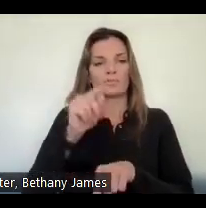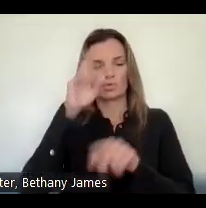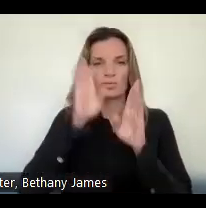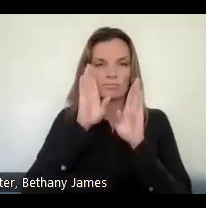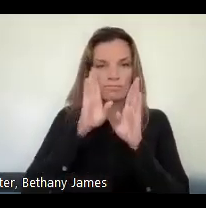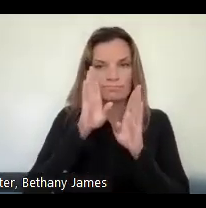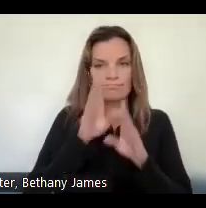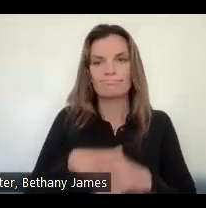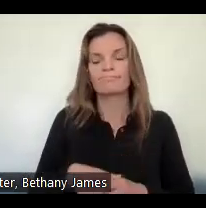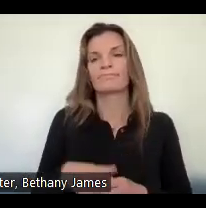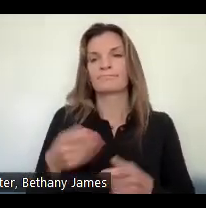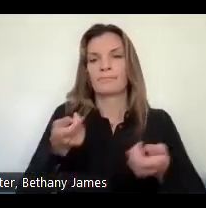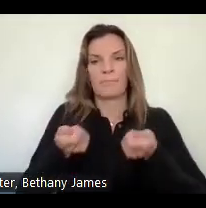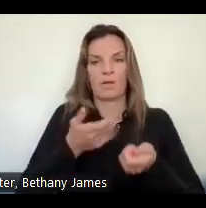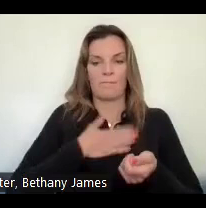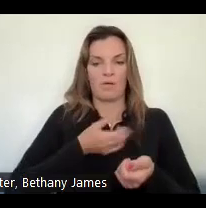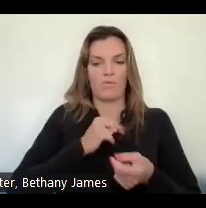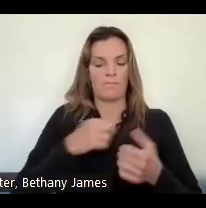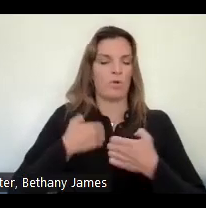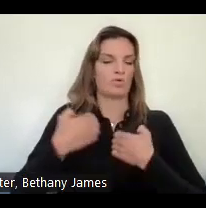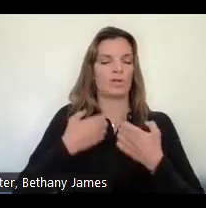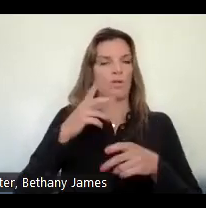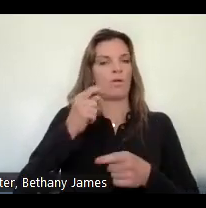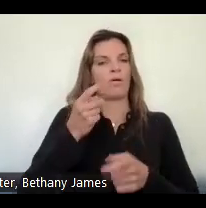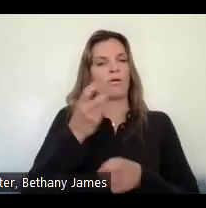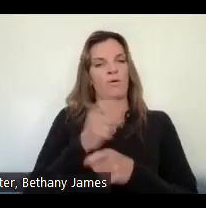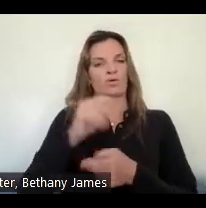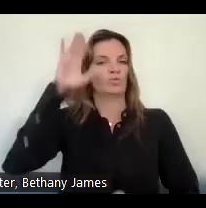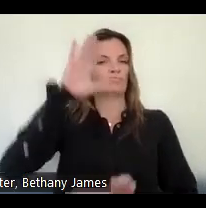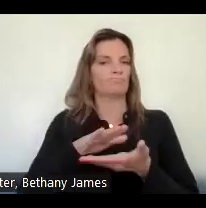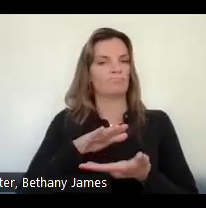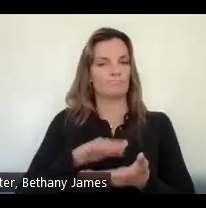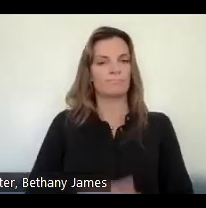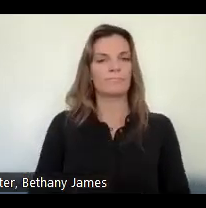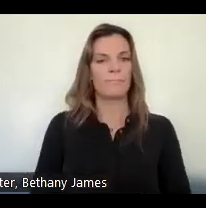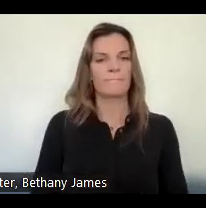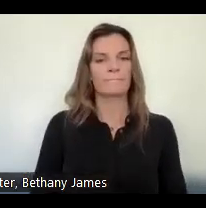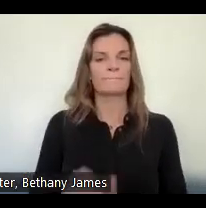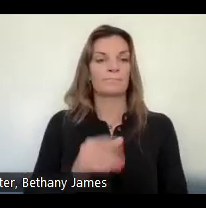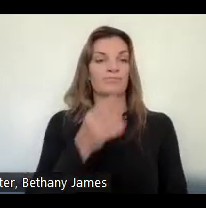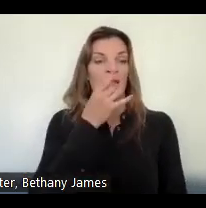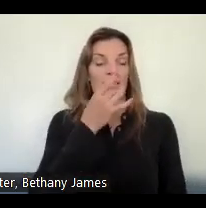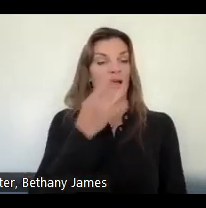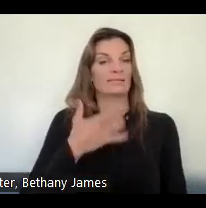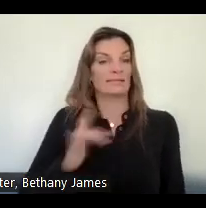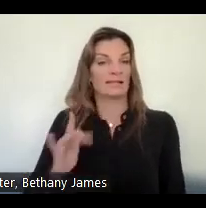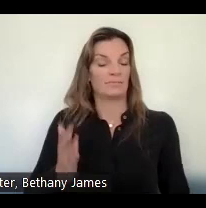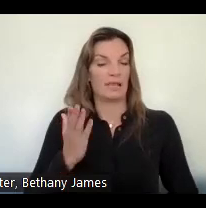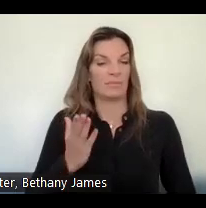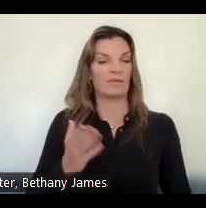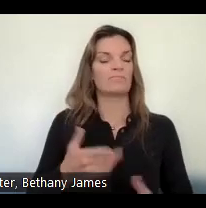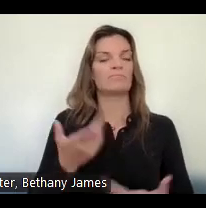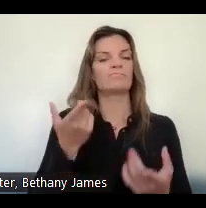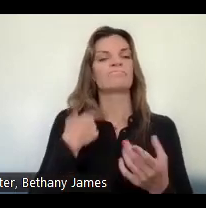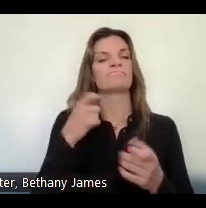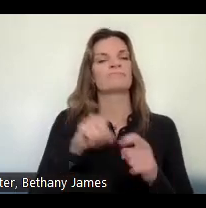or managing emotions when exposed to noises that may be typical to others. So for light sensitivity, here are some accommodations that we can put